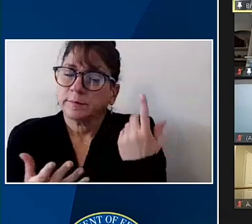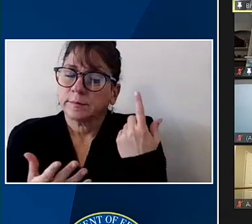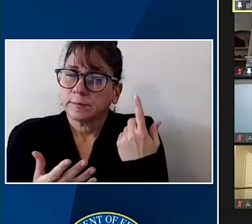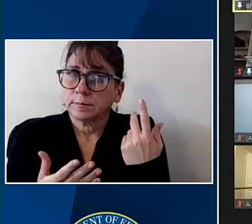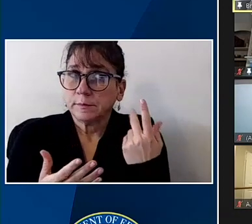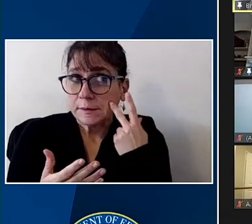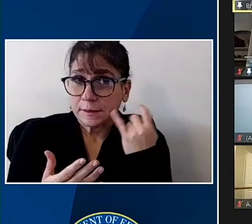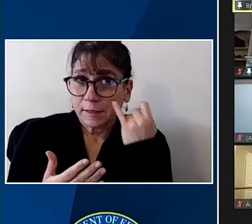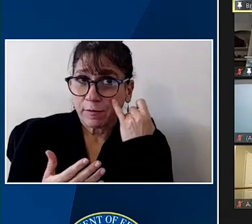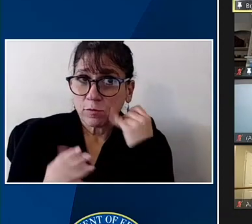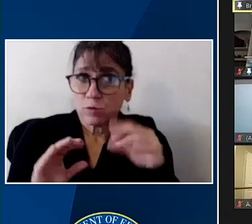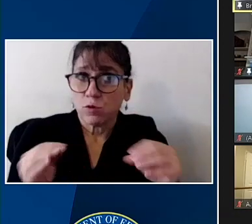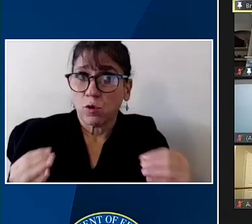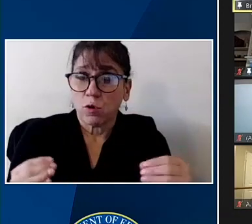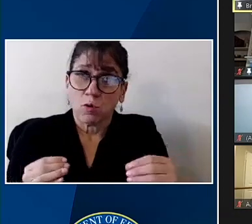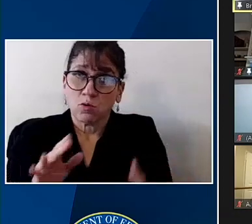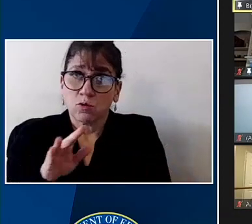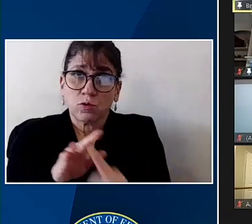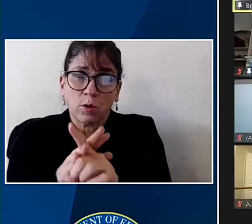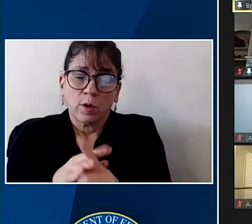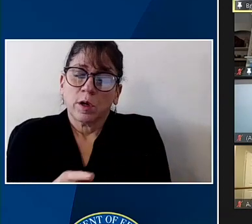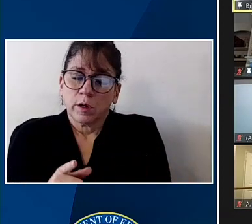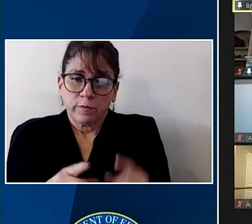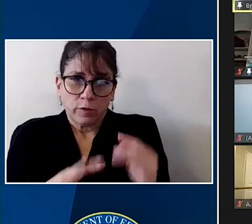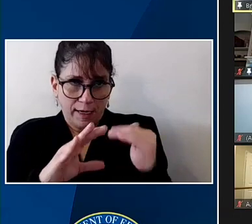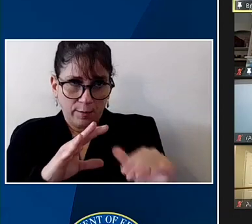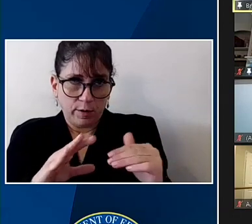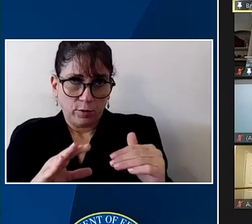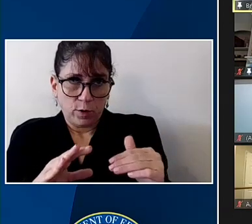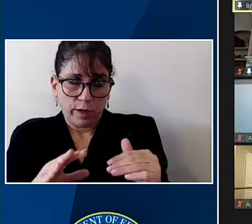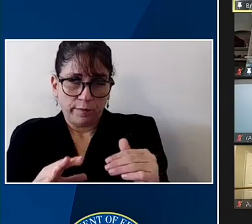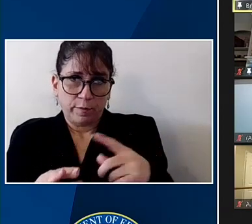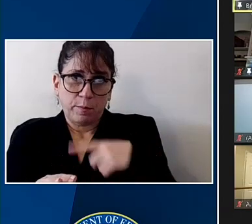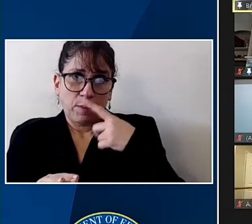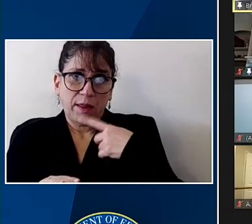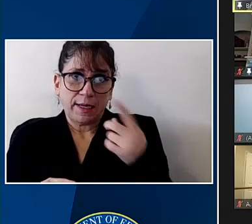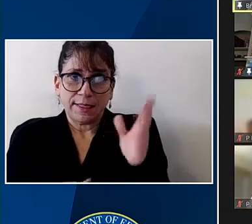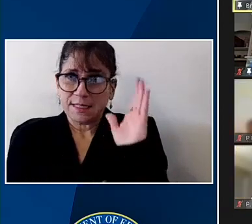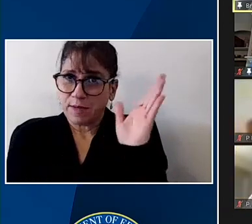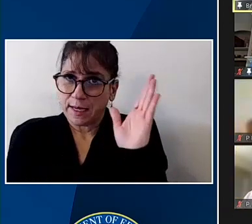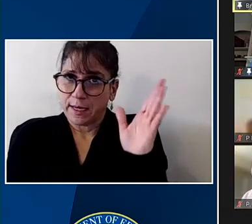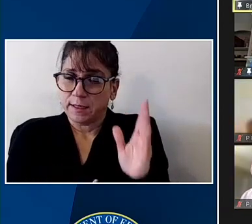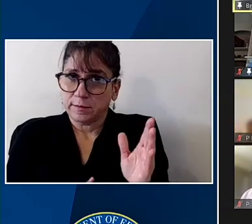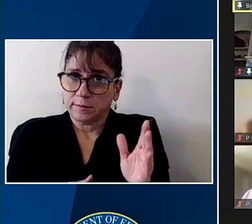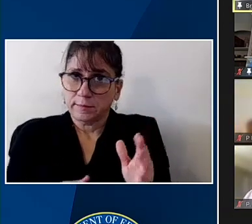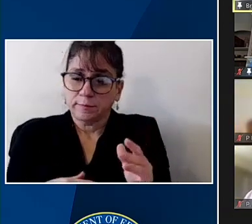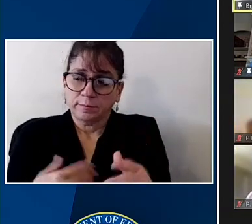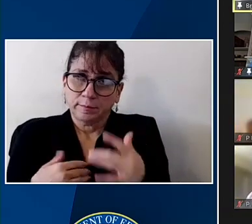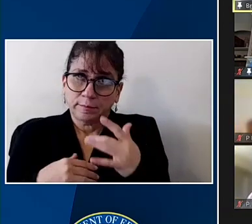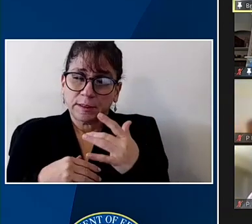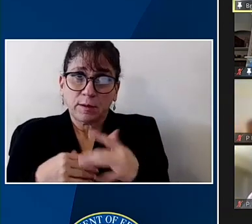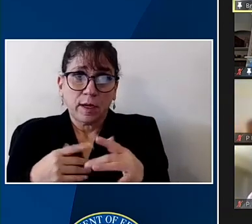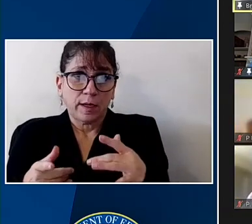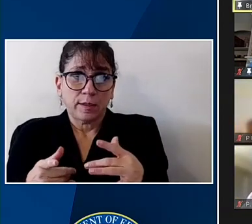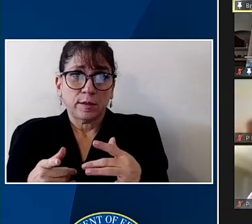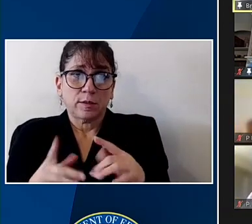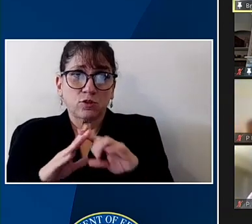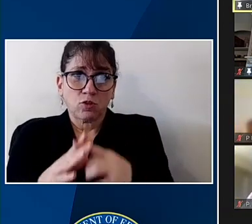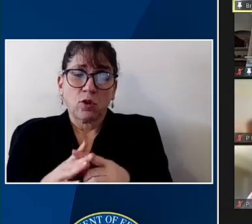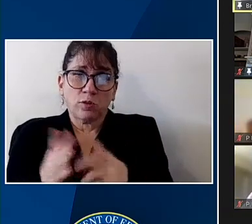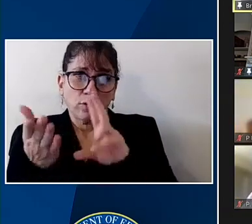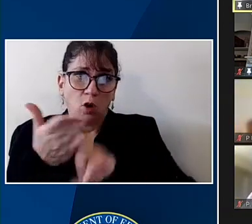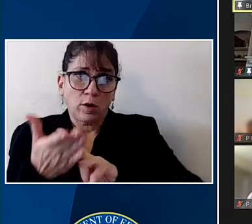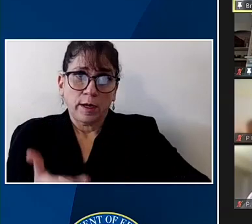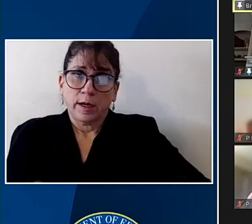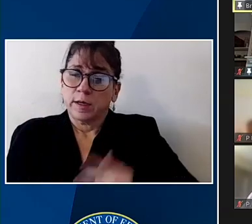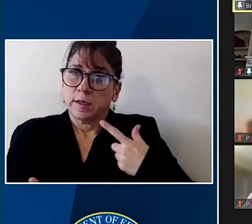today. So if you did receive an email that you have a public speaking slot or even that you're on the waitlist, feel free to start logging in so we can